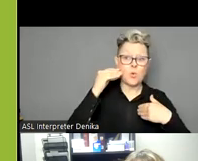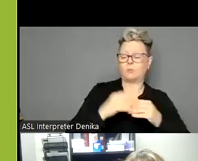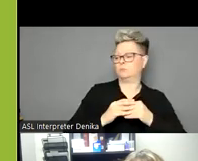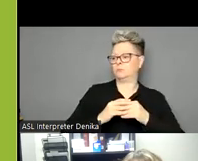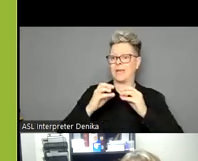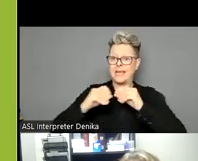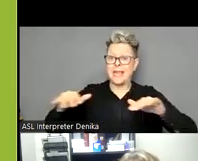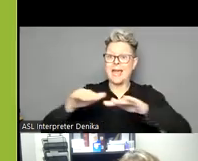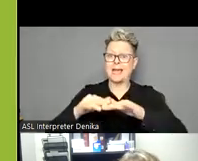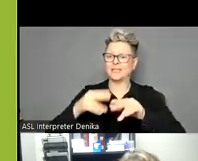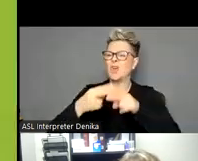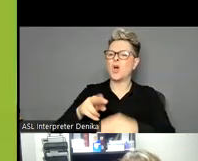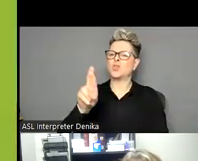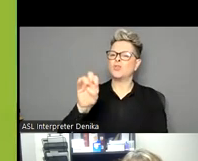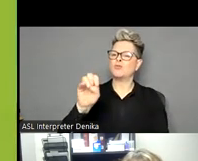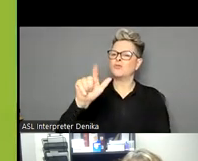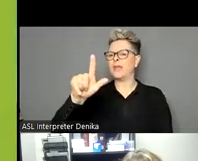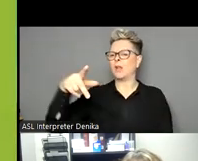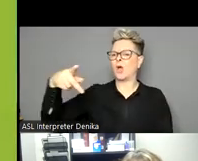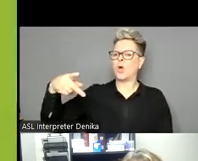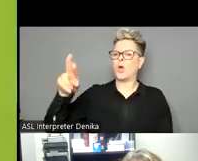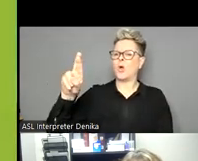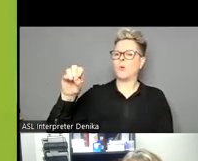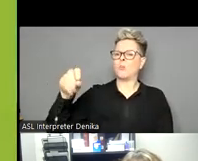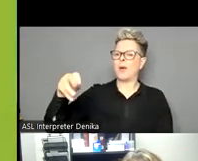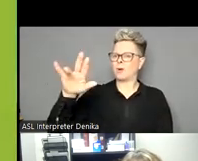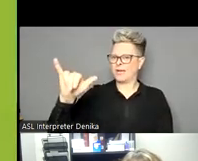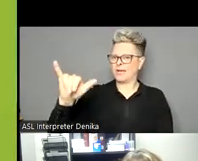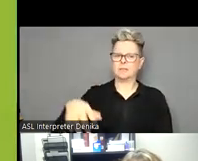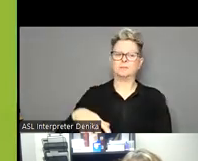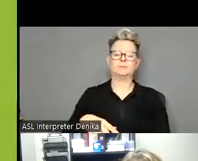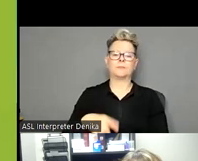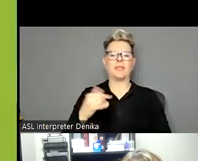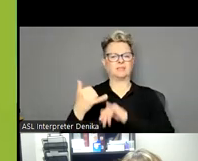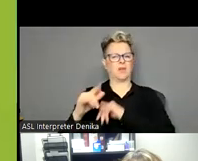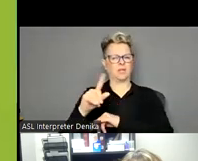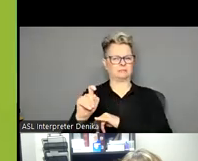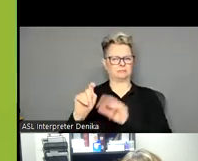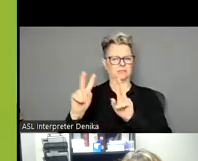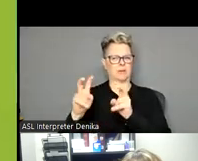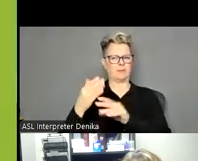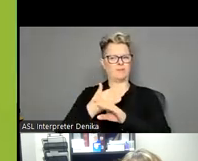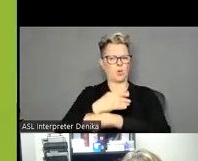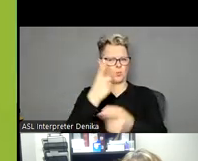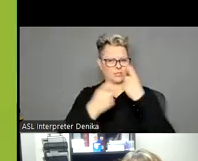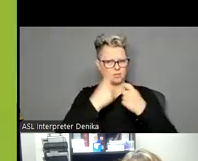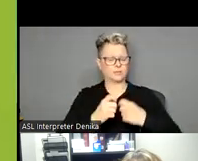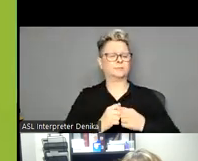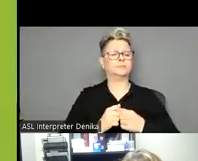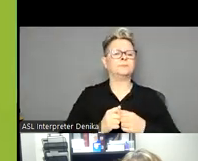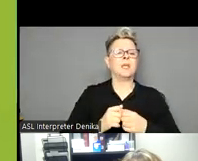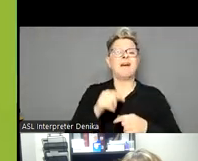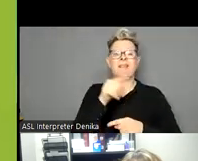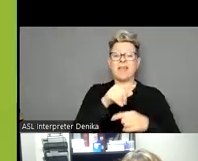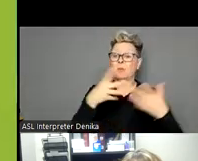property, okay? And this is just going to be the final topic before I get into questions. Real property